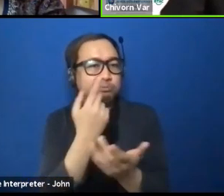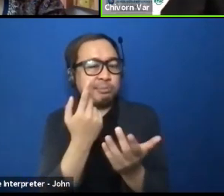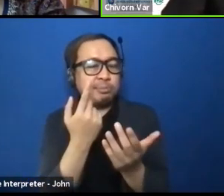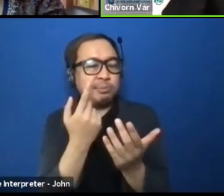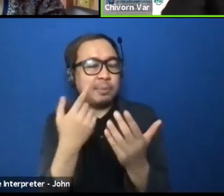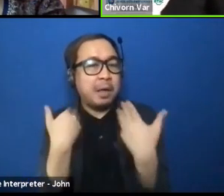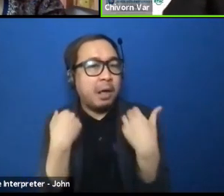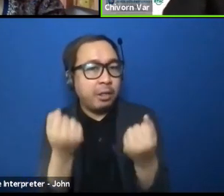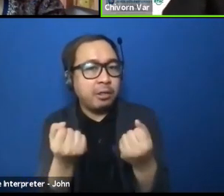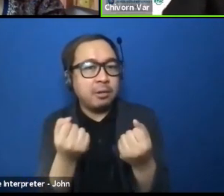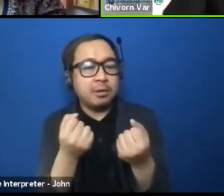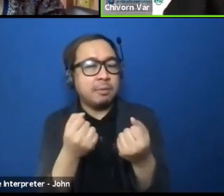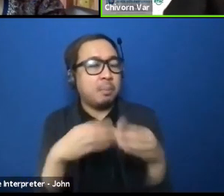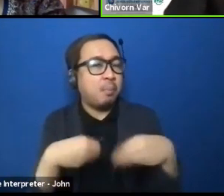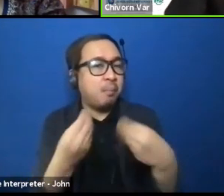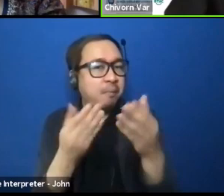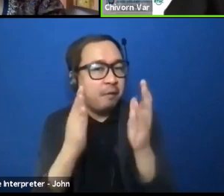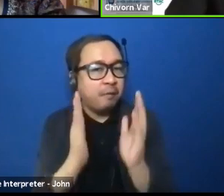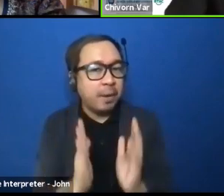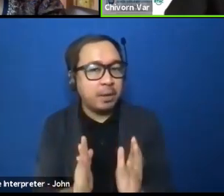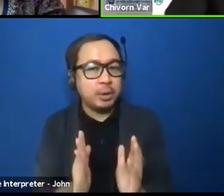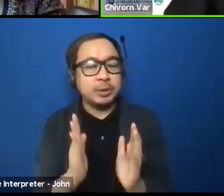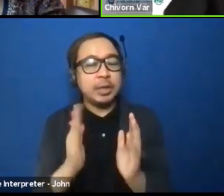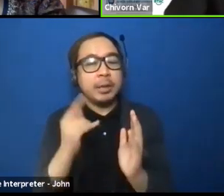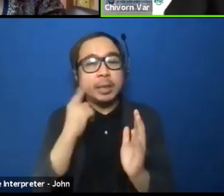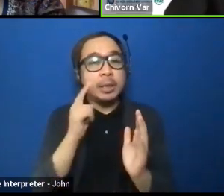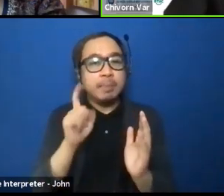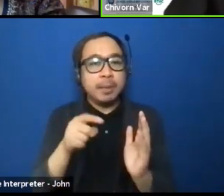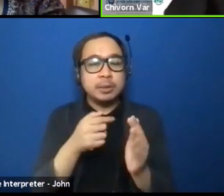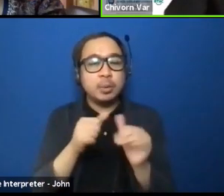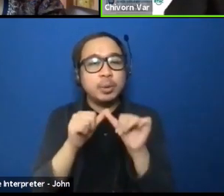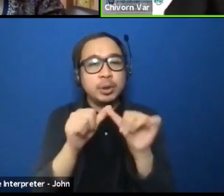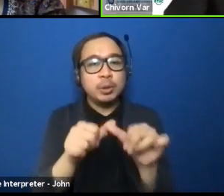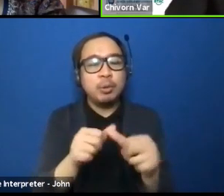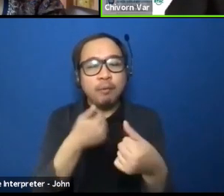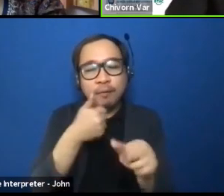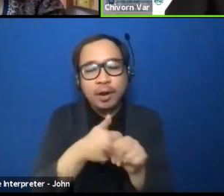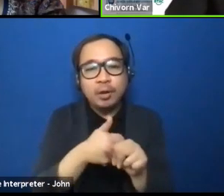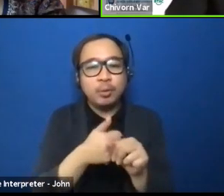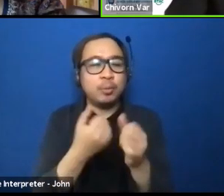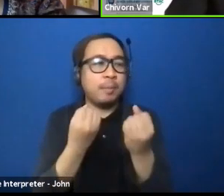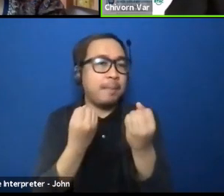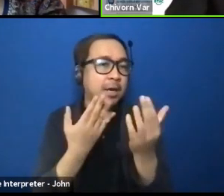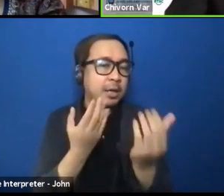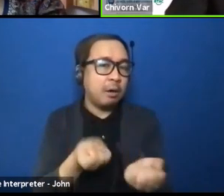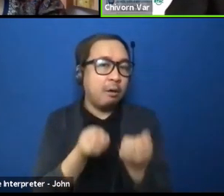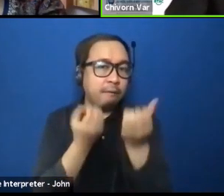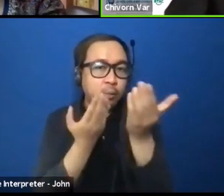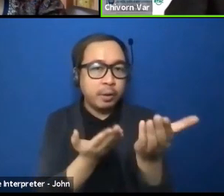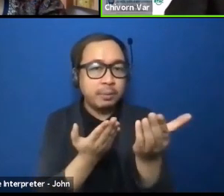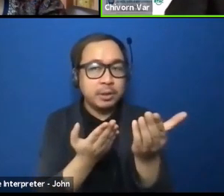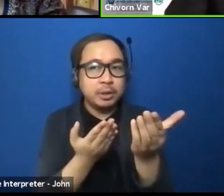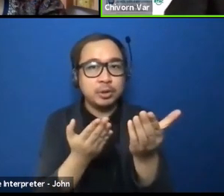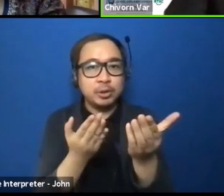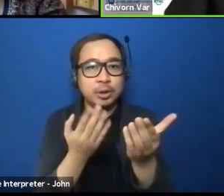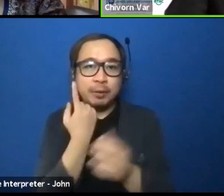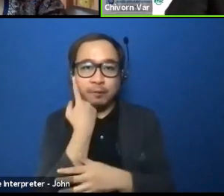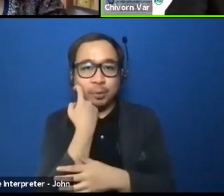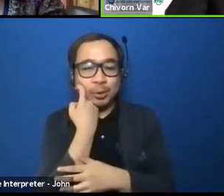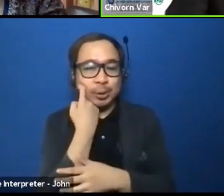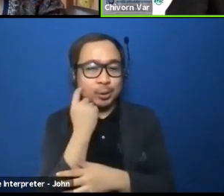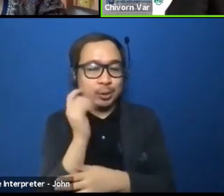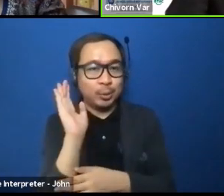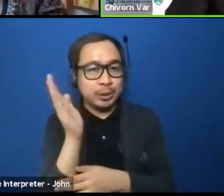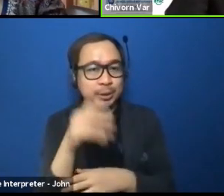continue to follow many of the recommendations today. Thank